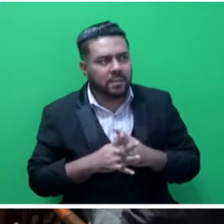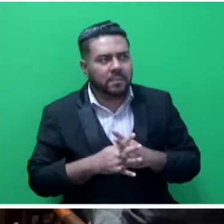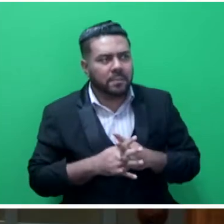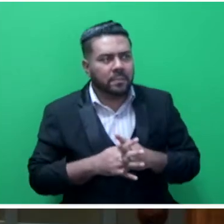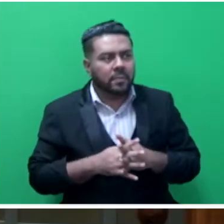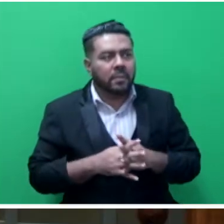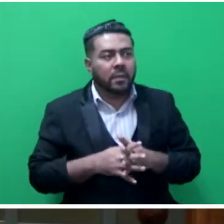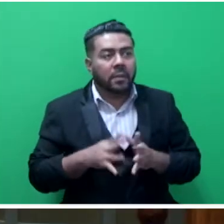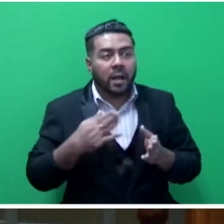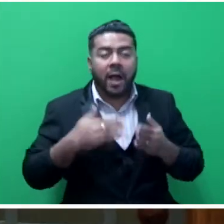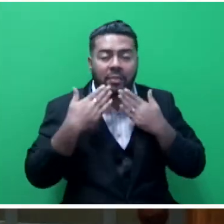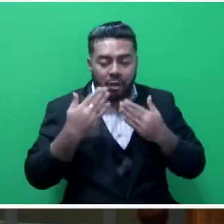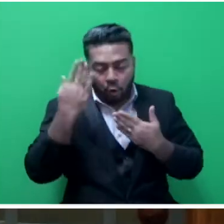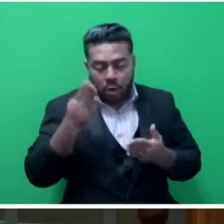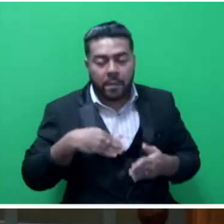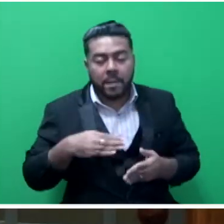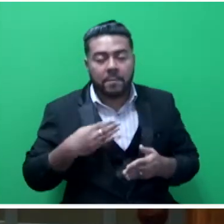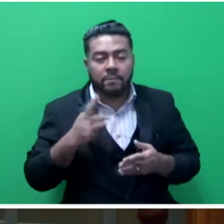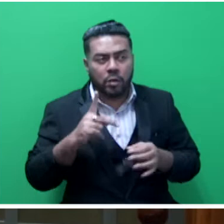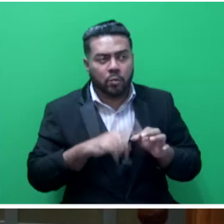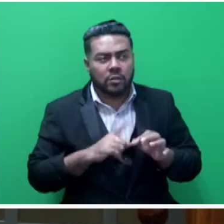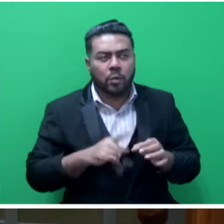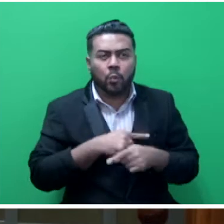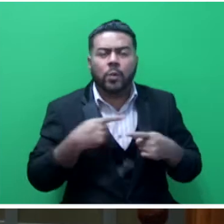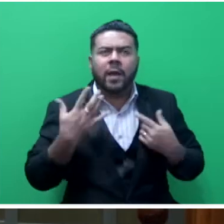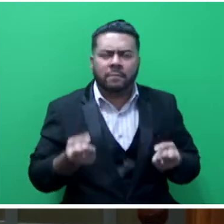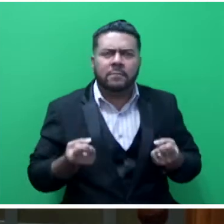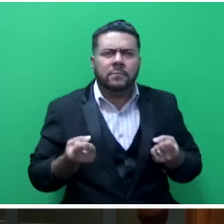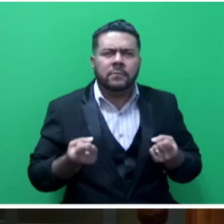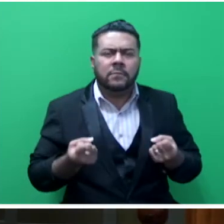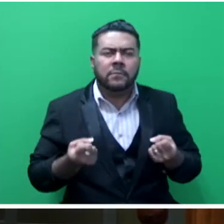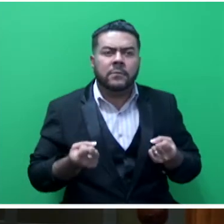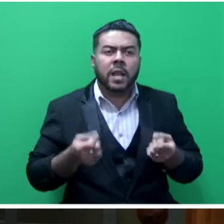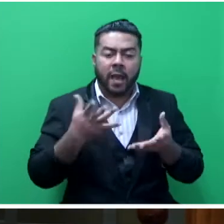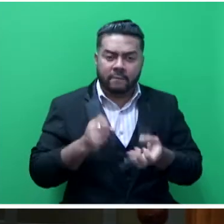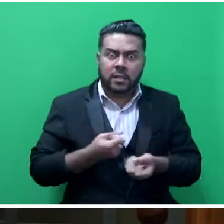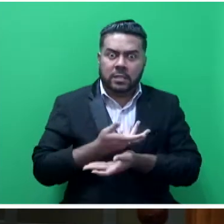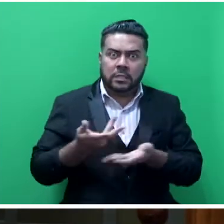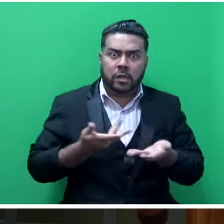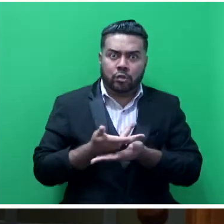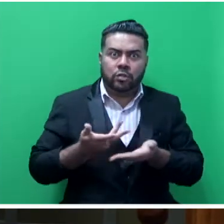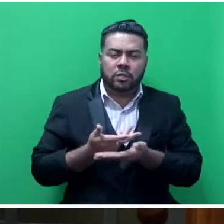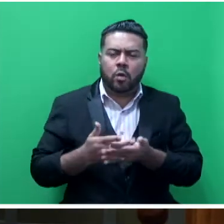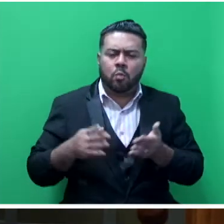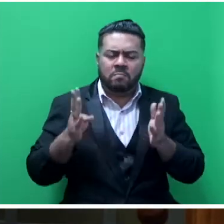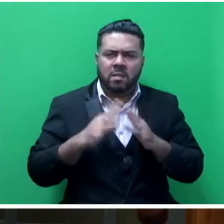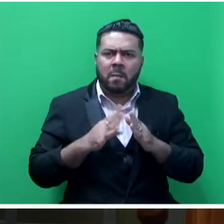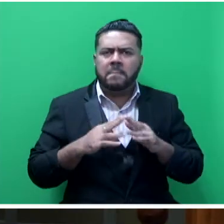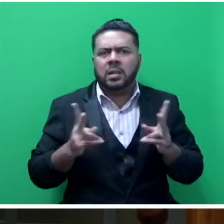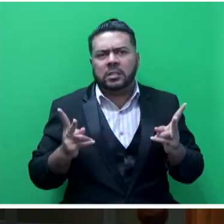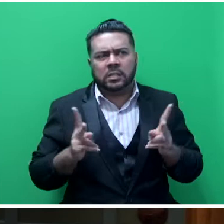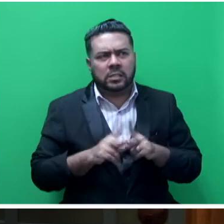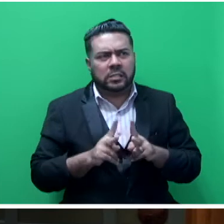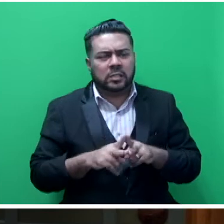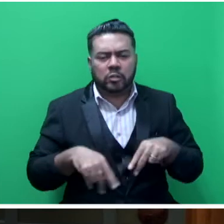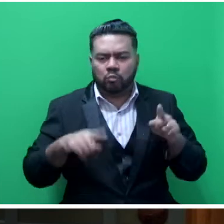Honourable Speaker, and I thank the Honourable Member for that question. Honourable Speaker, we've been having discussions with multilateral partners, also with